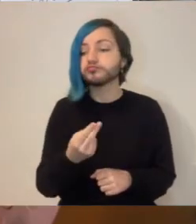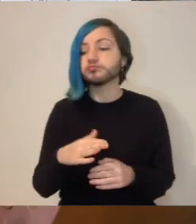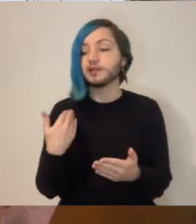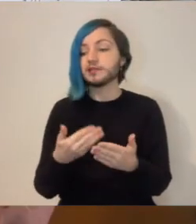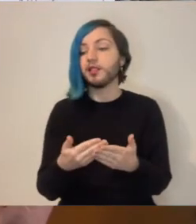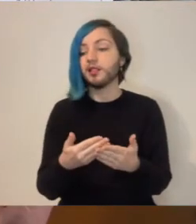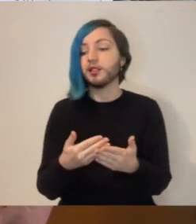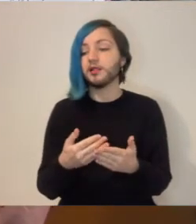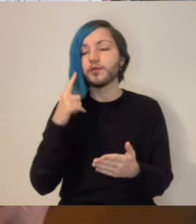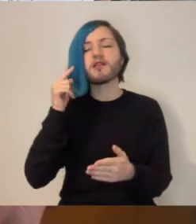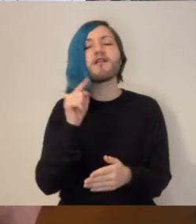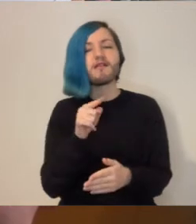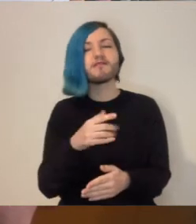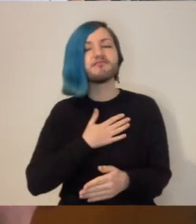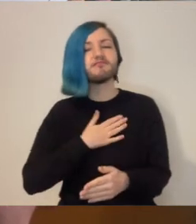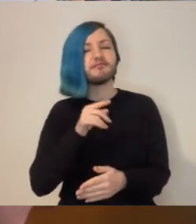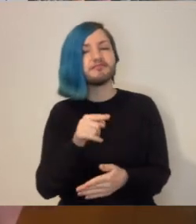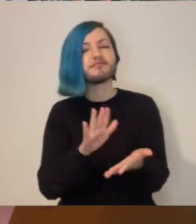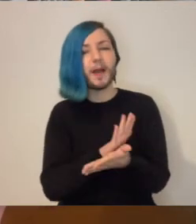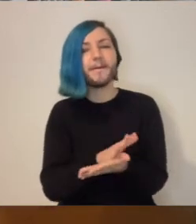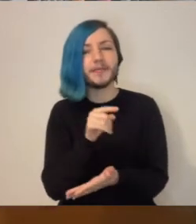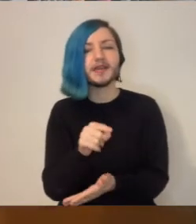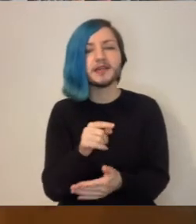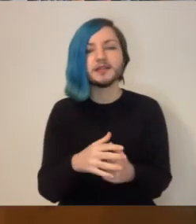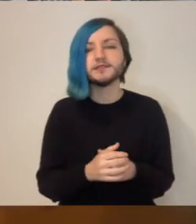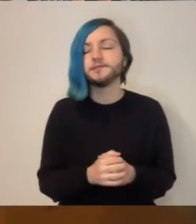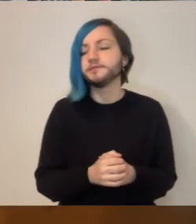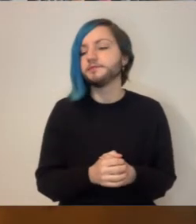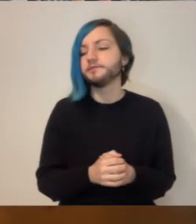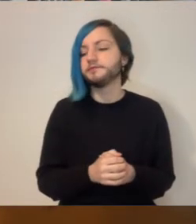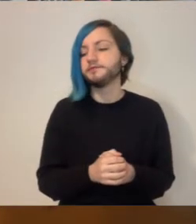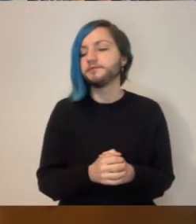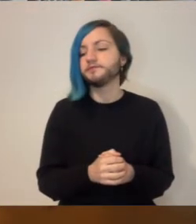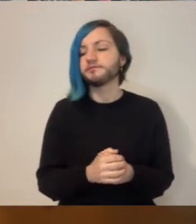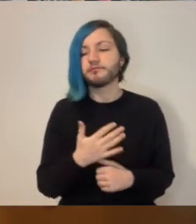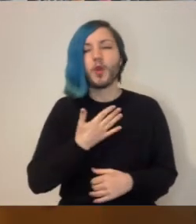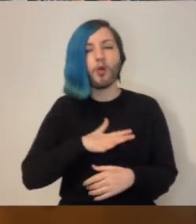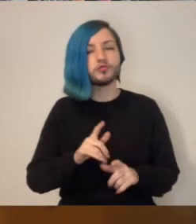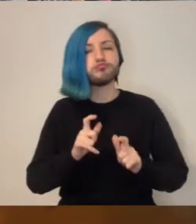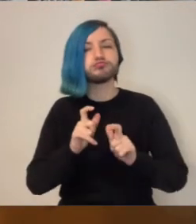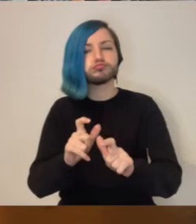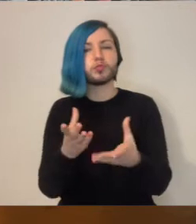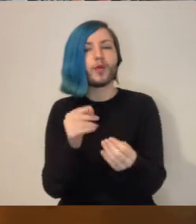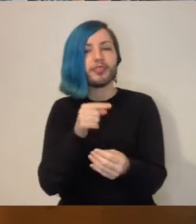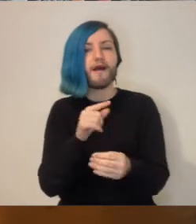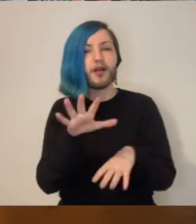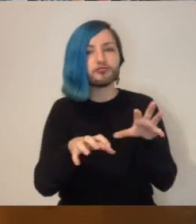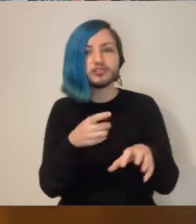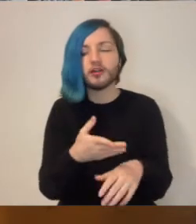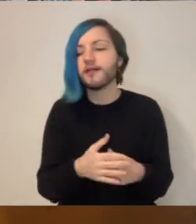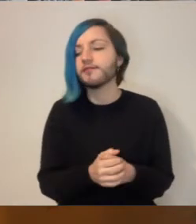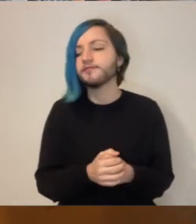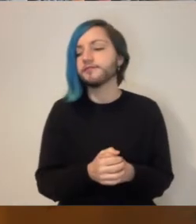5 until you are kind of happy that you've got, you know, a creature that you want to sort